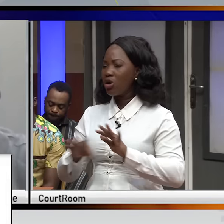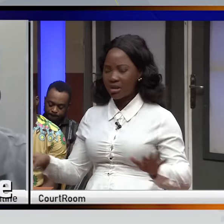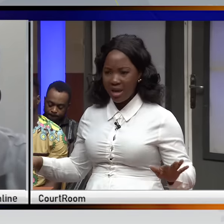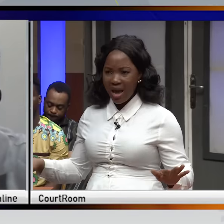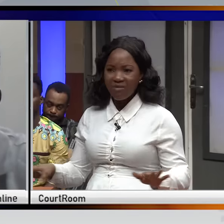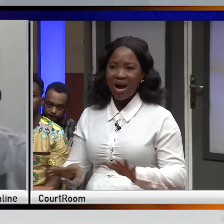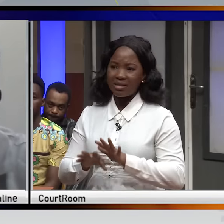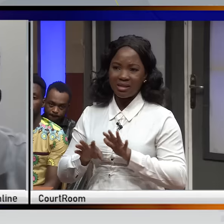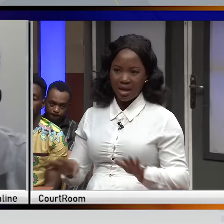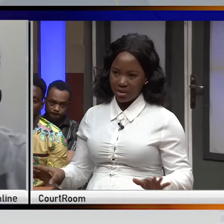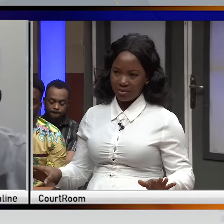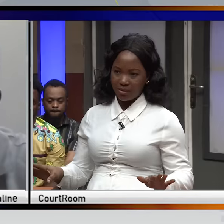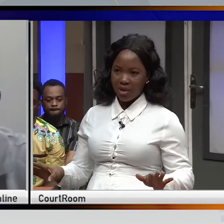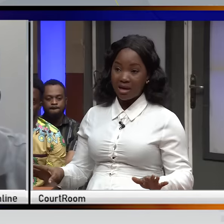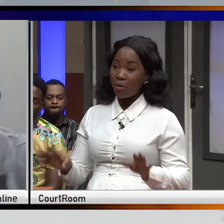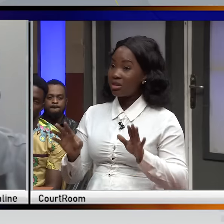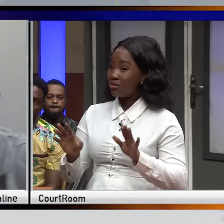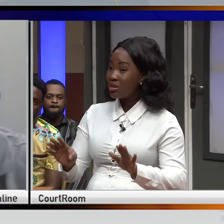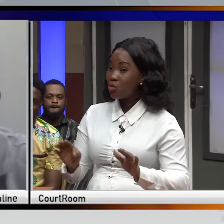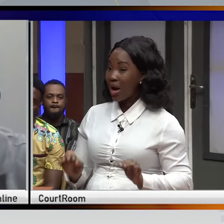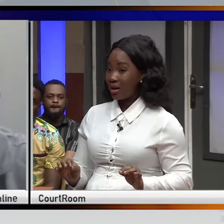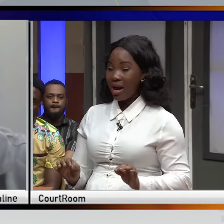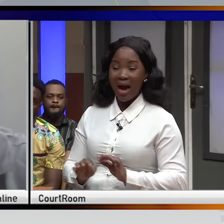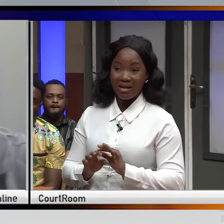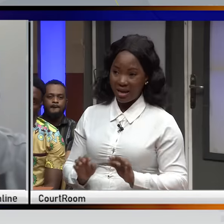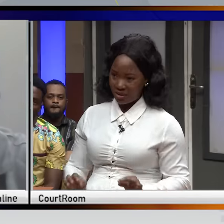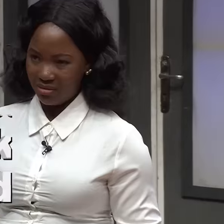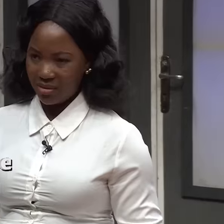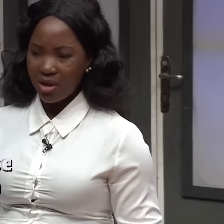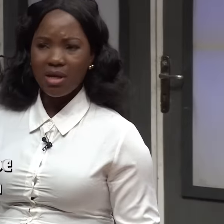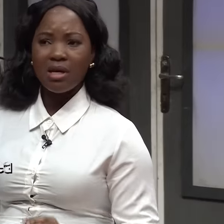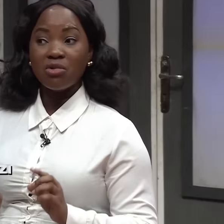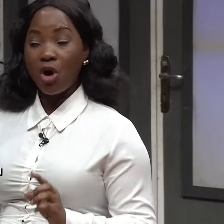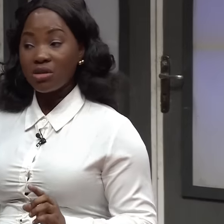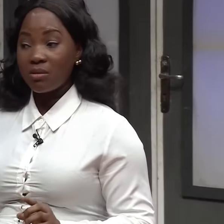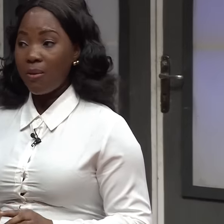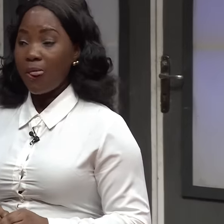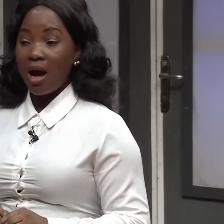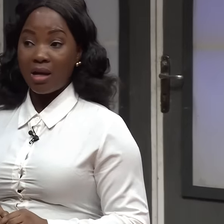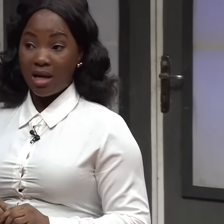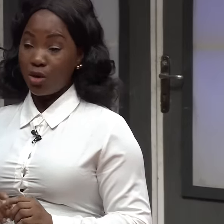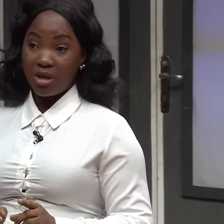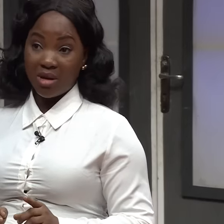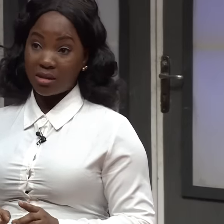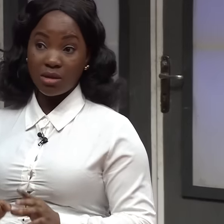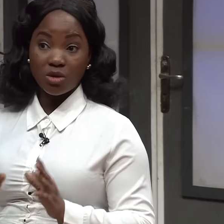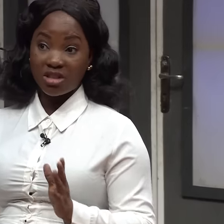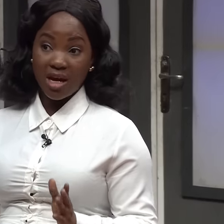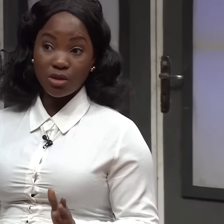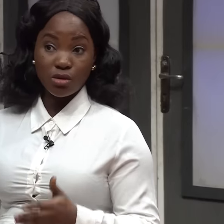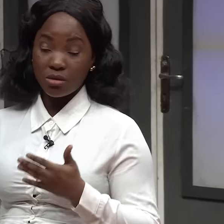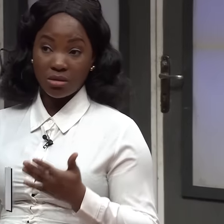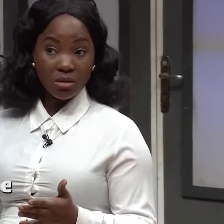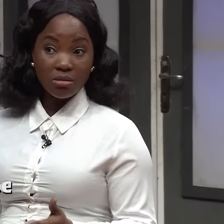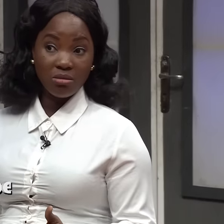but they are not legally married. She claims that Adetola manipulated and used the promise to pay her bride price and marry her as